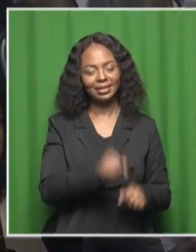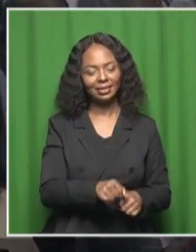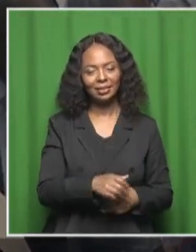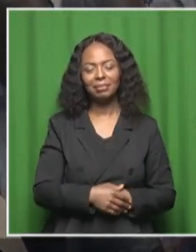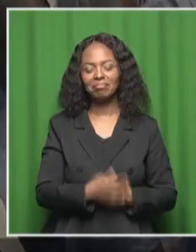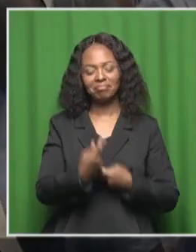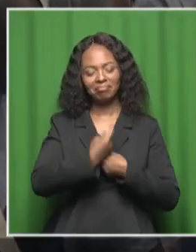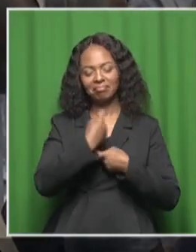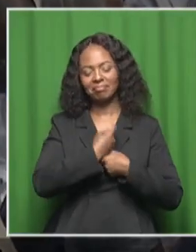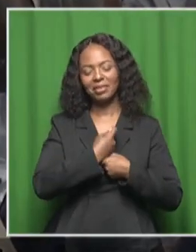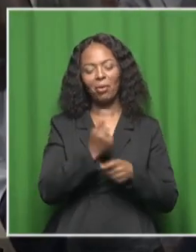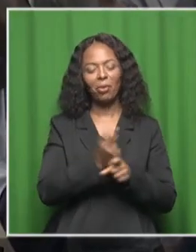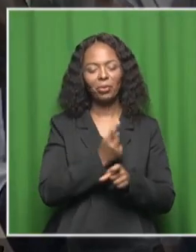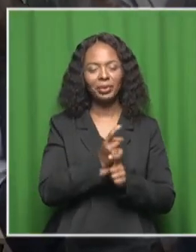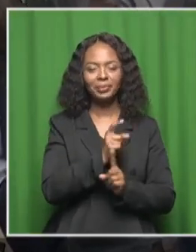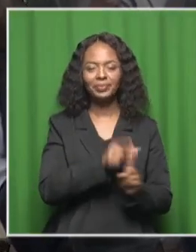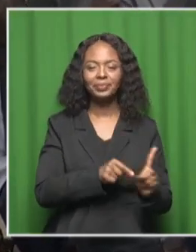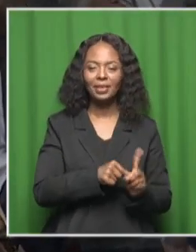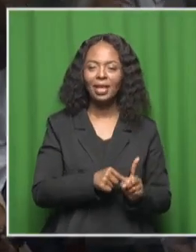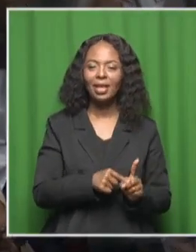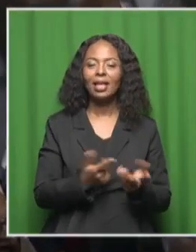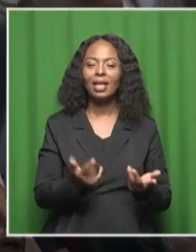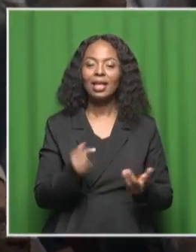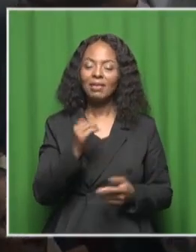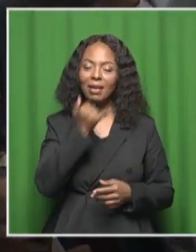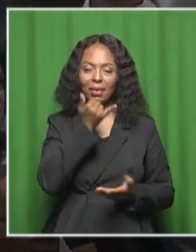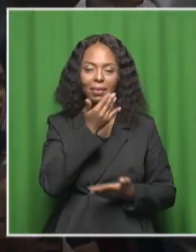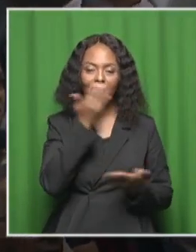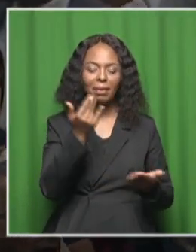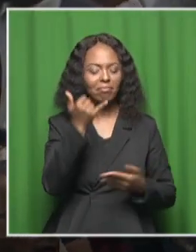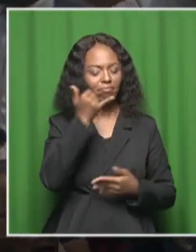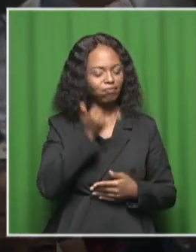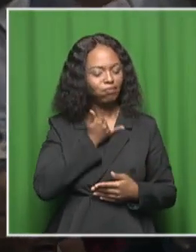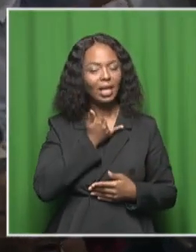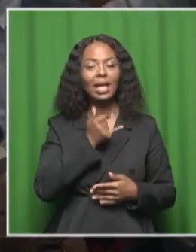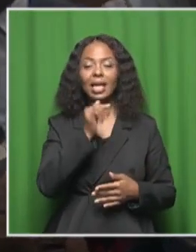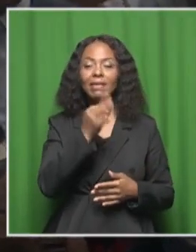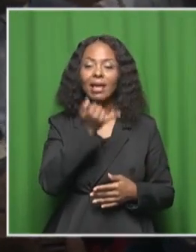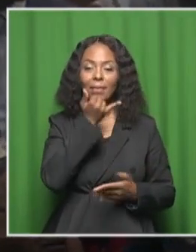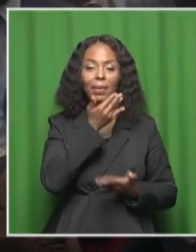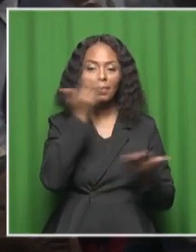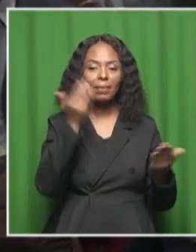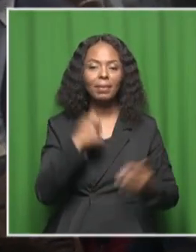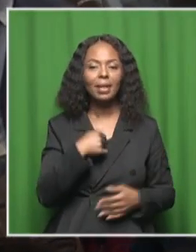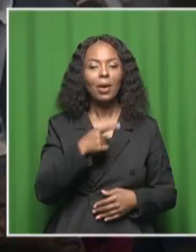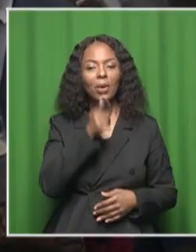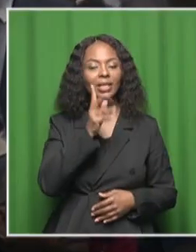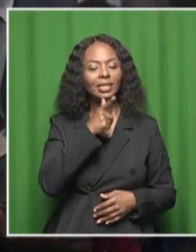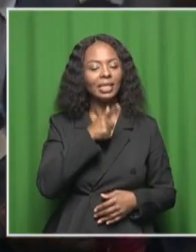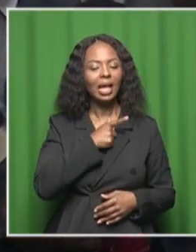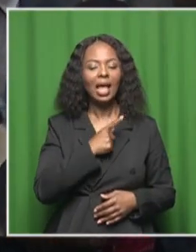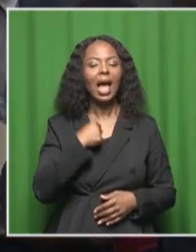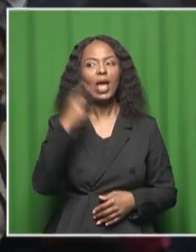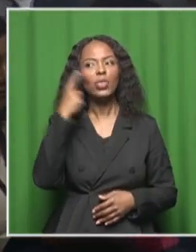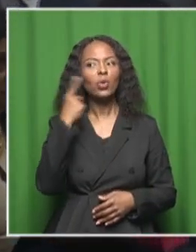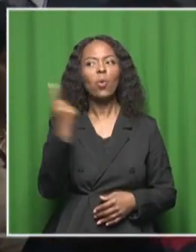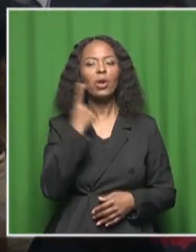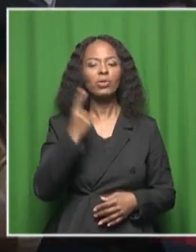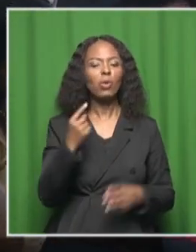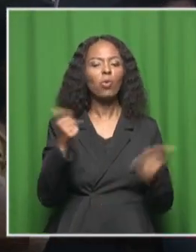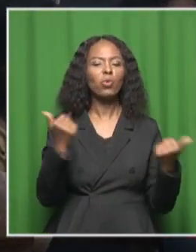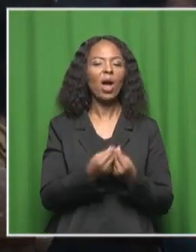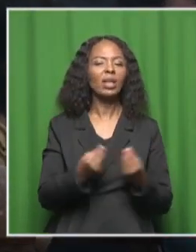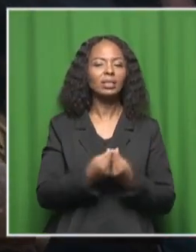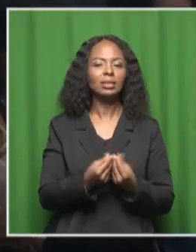expect a call from him or a WhatsApp. If he's not happy at all, he'll say, "I thought you were one of the good ones. What happened to you?" "But what